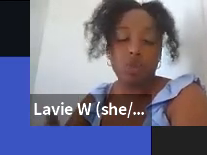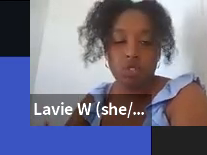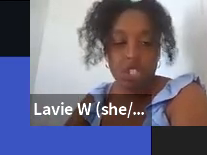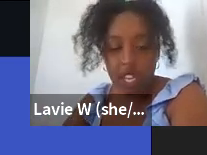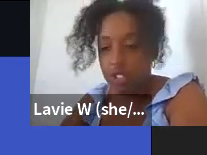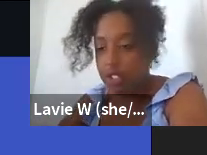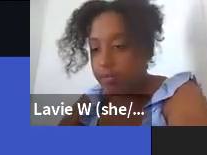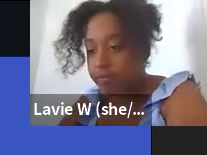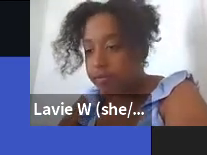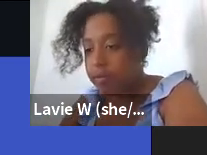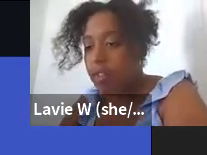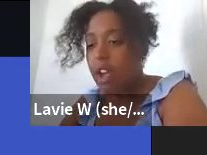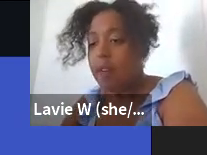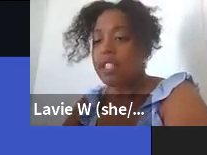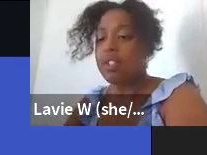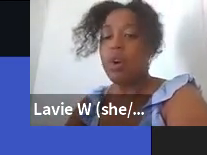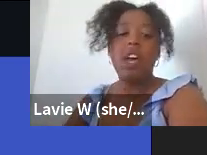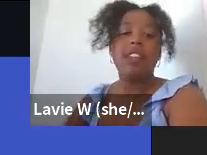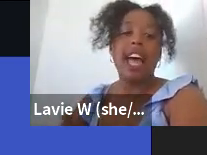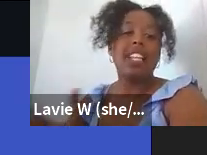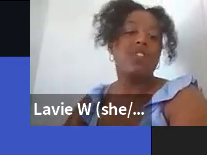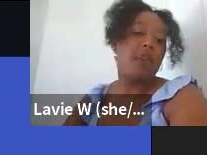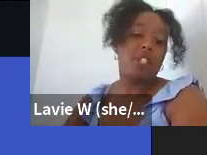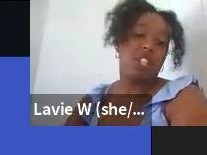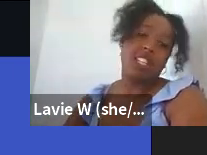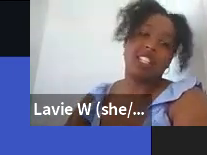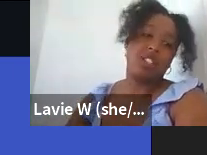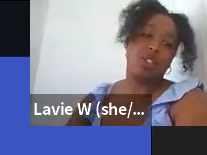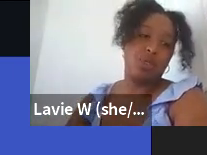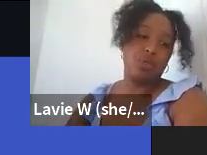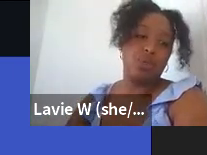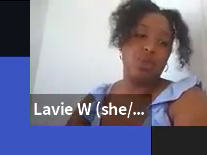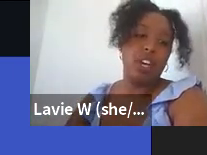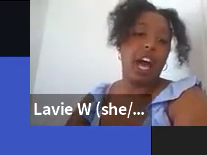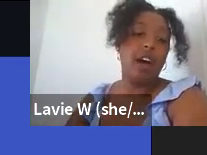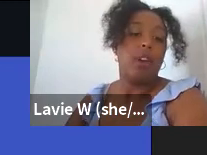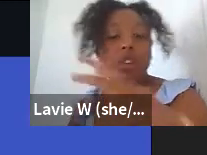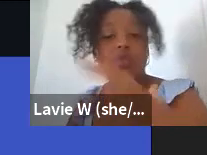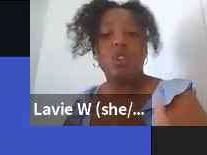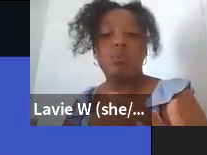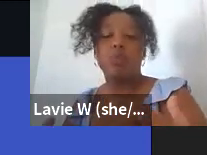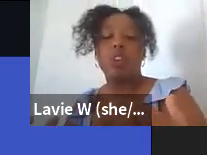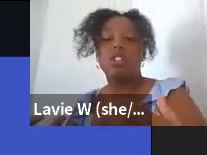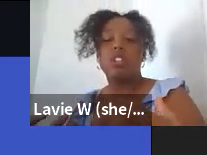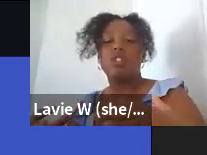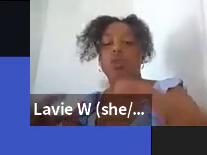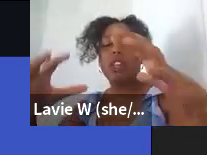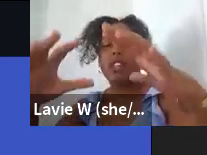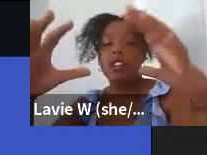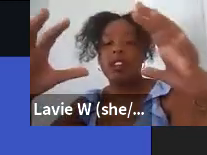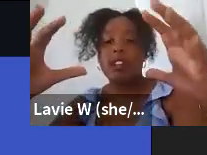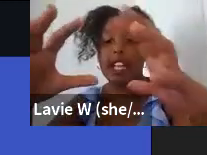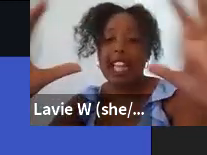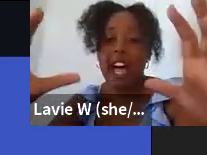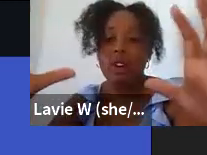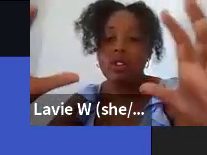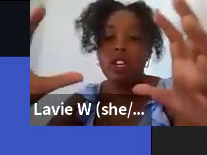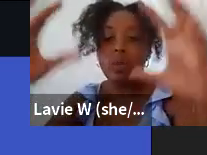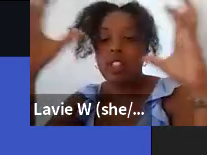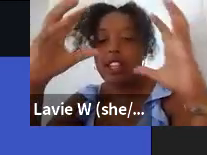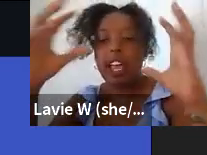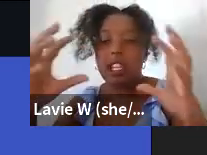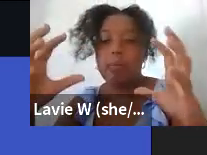stimulating social change. And so that is very much connected to cultural appropriation. So the